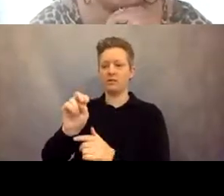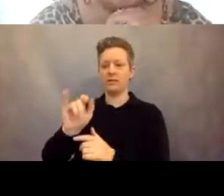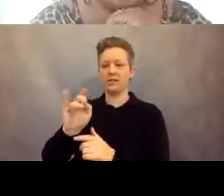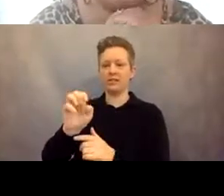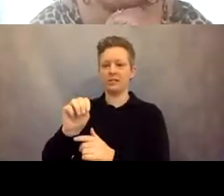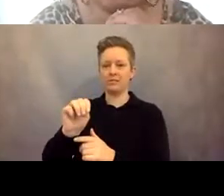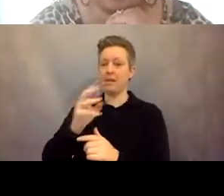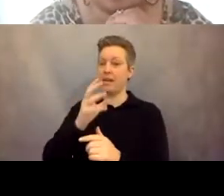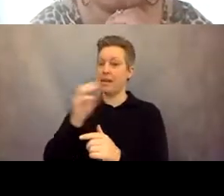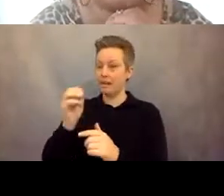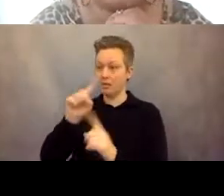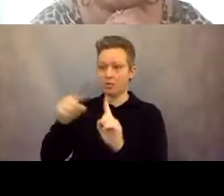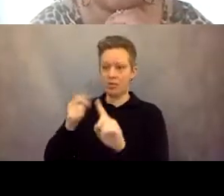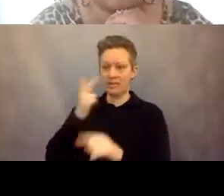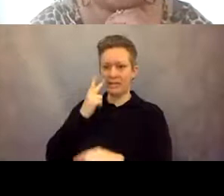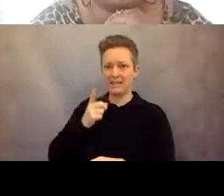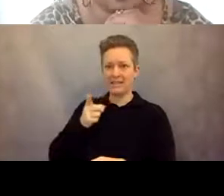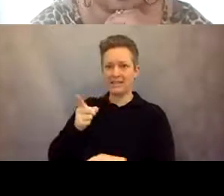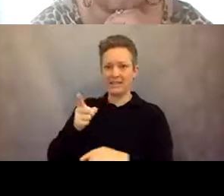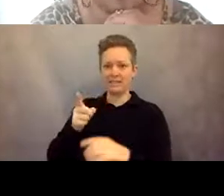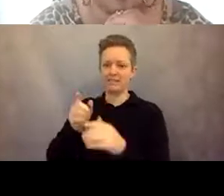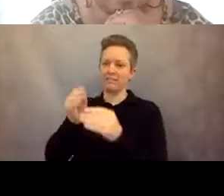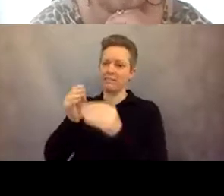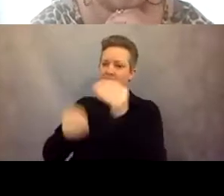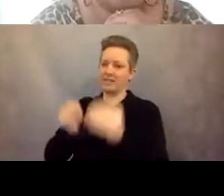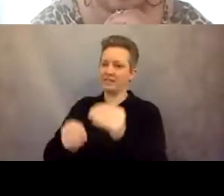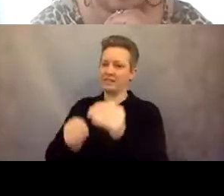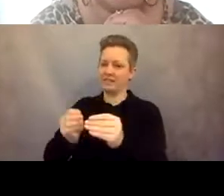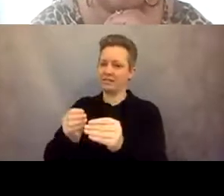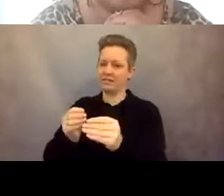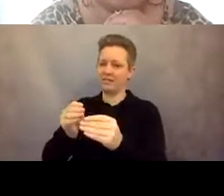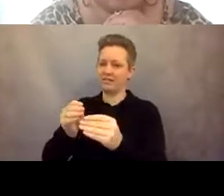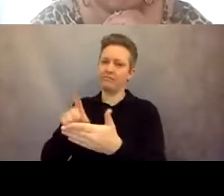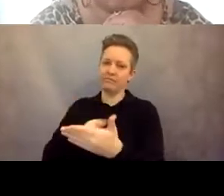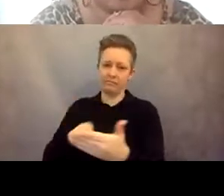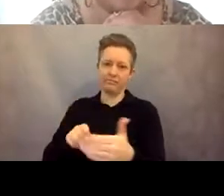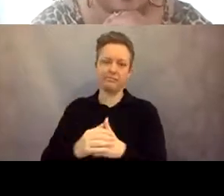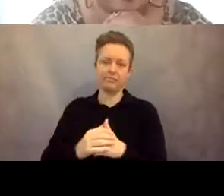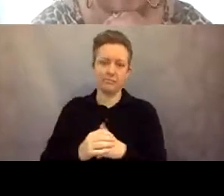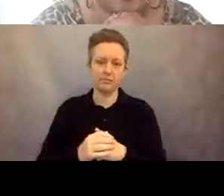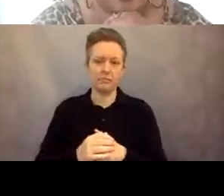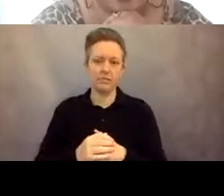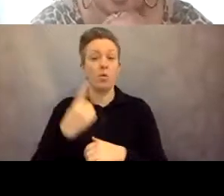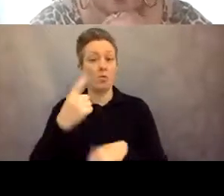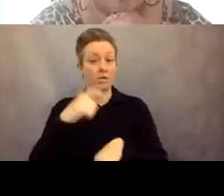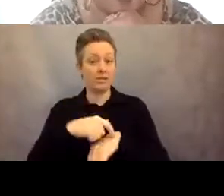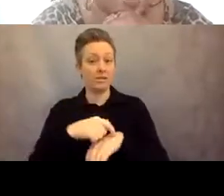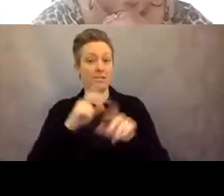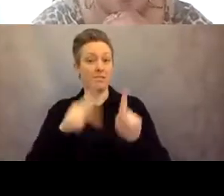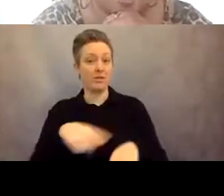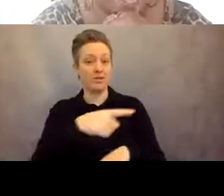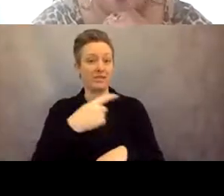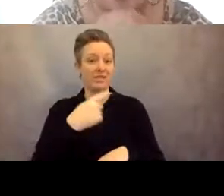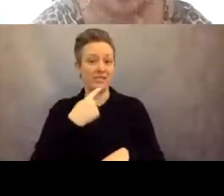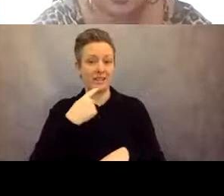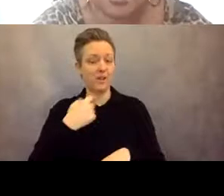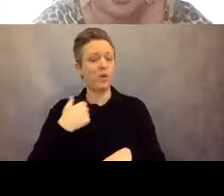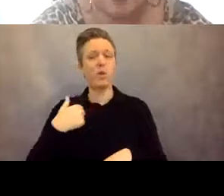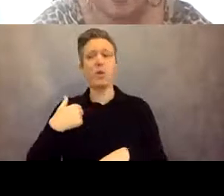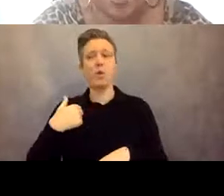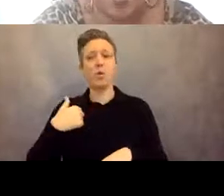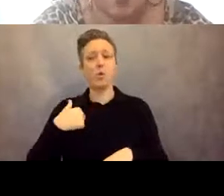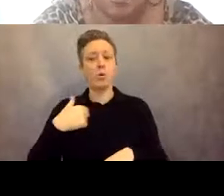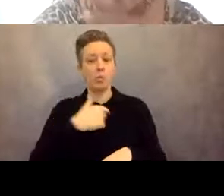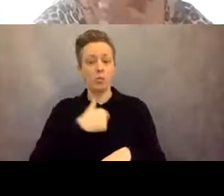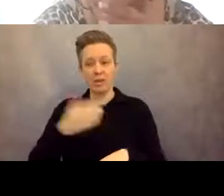supervisor early on in my shelter days who said, well, we hired you because we know you can work with the Black survivors. And I'm like, yeah, but what happens when I